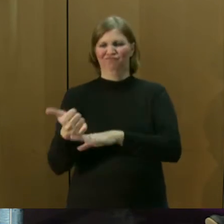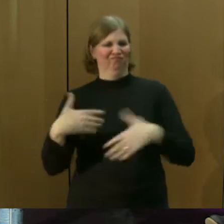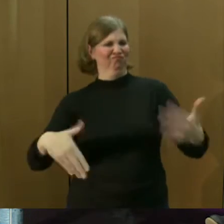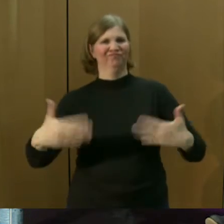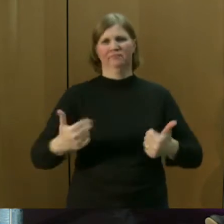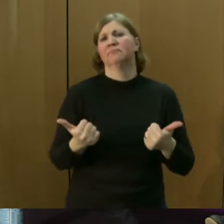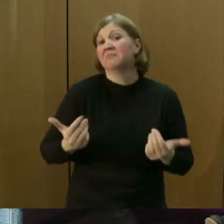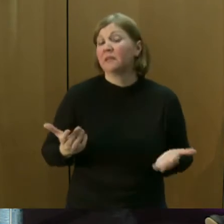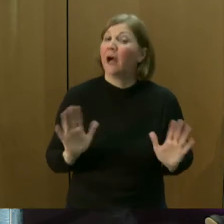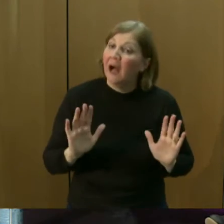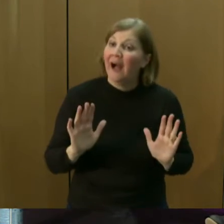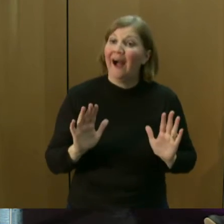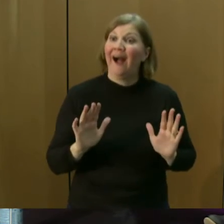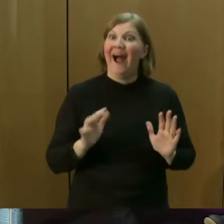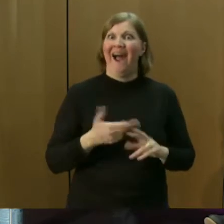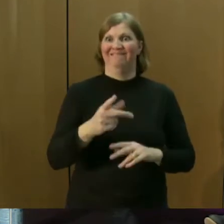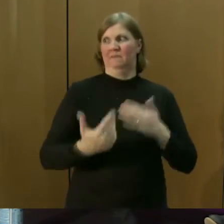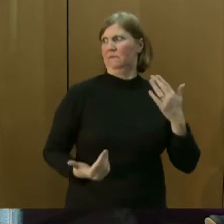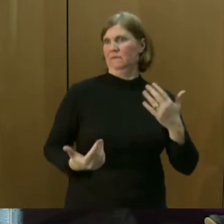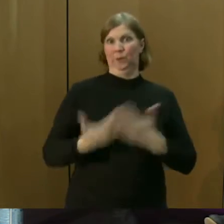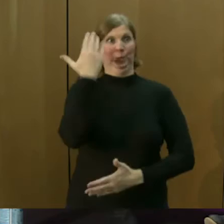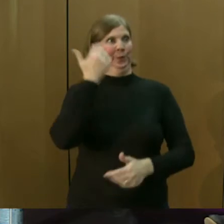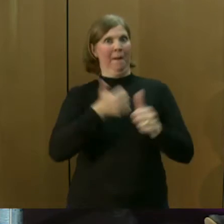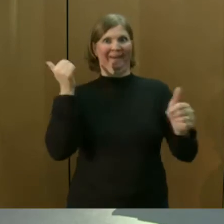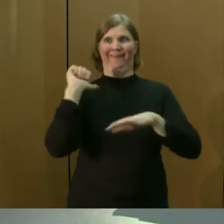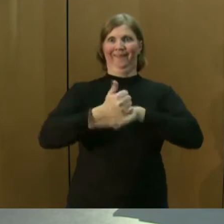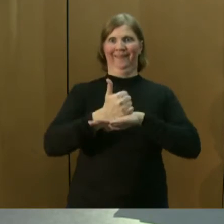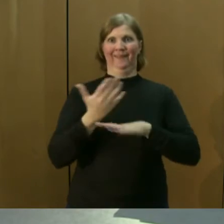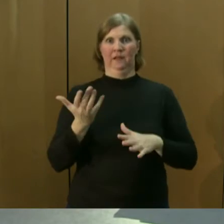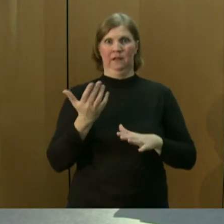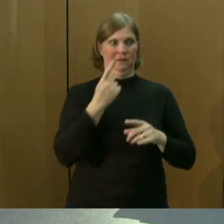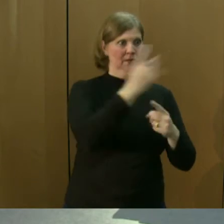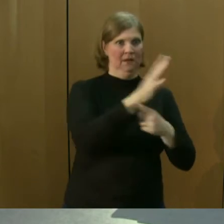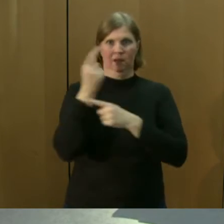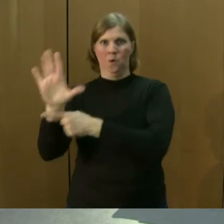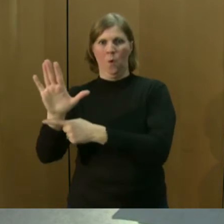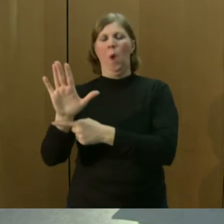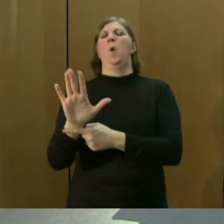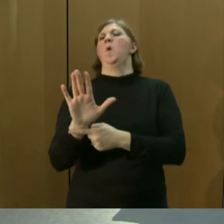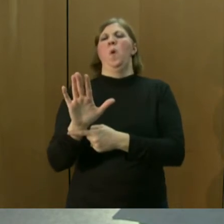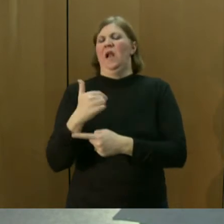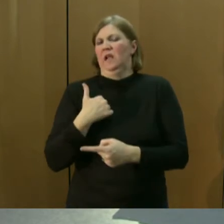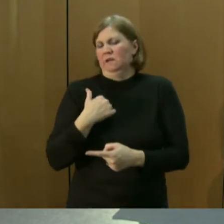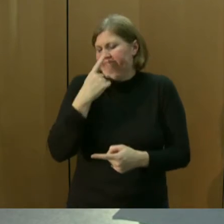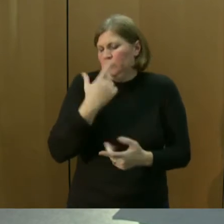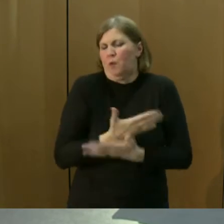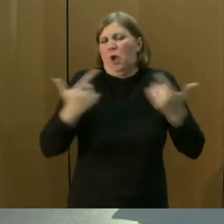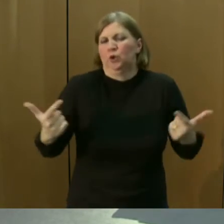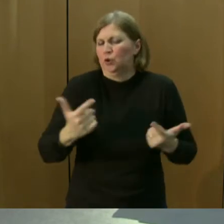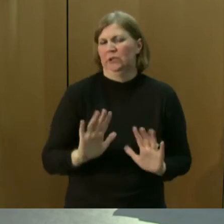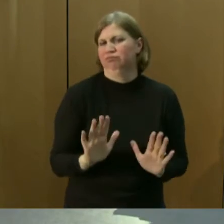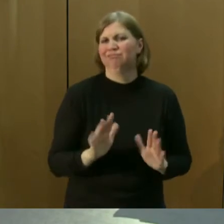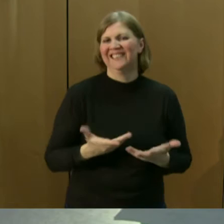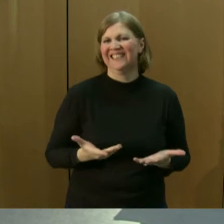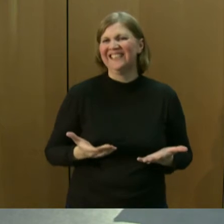work are new, it's probably too much. Just research Ed Fringe and make sure that you know what you're getting into,